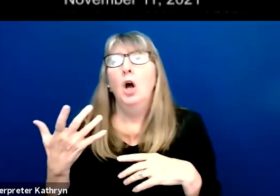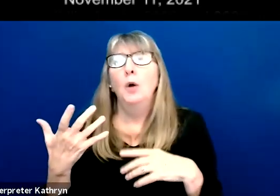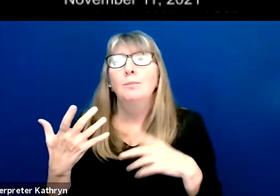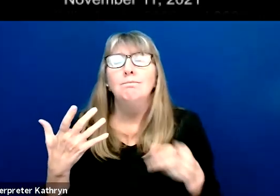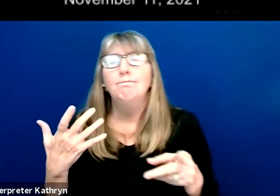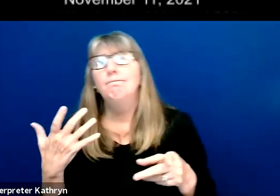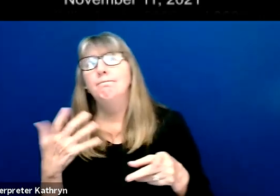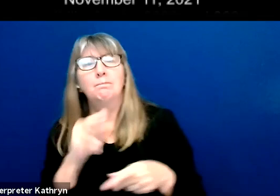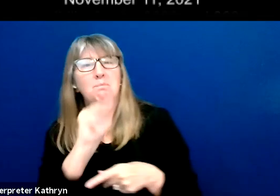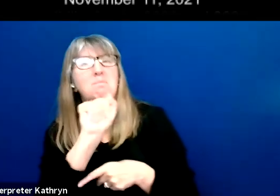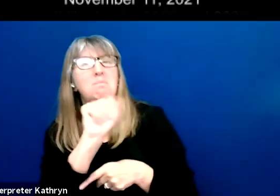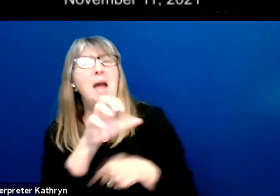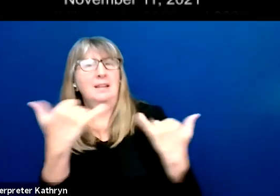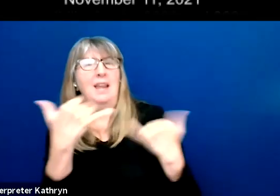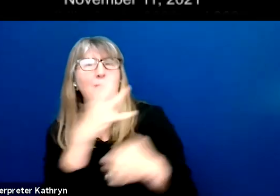kind of